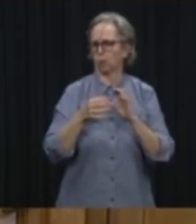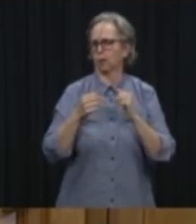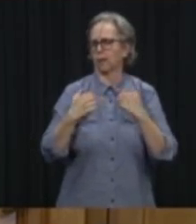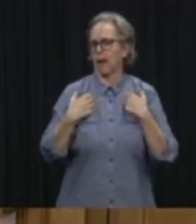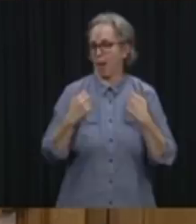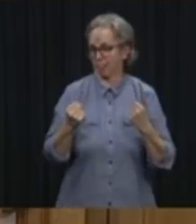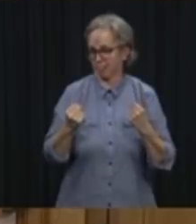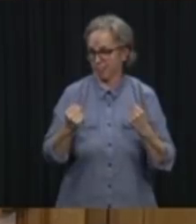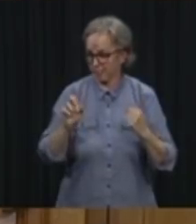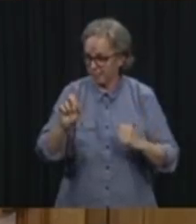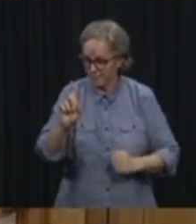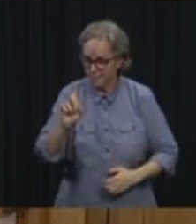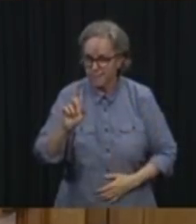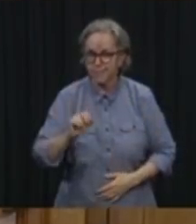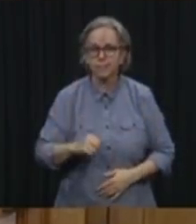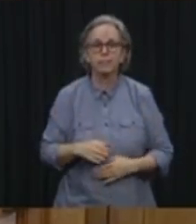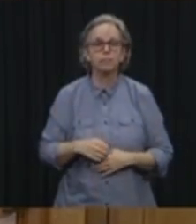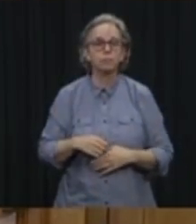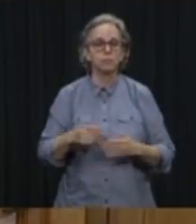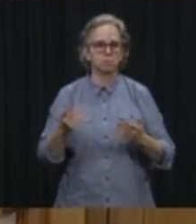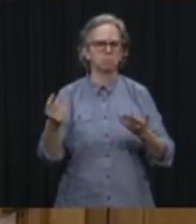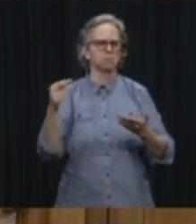Let me turn to page 8